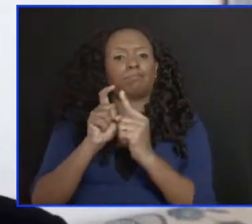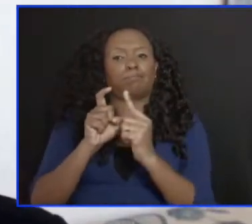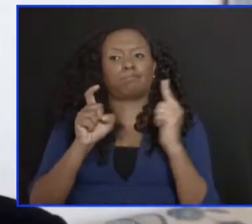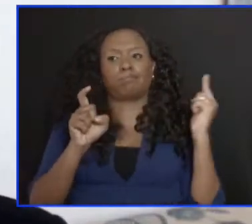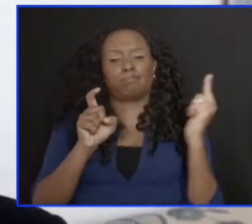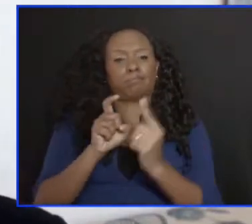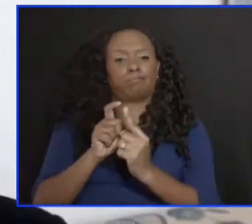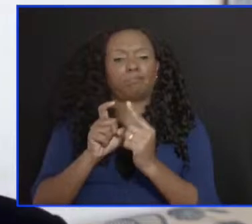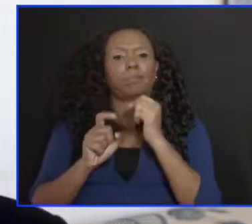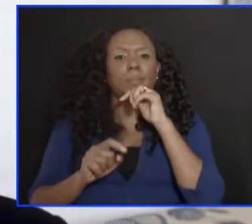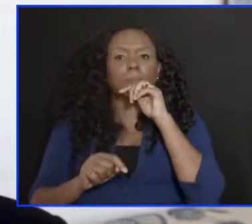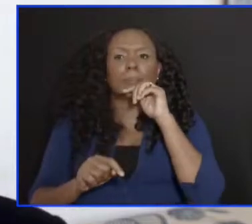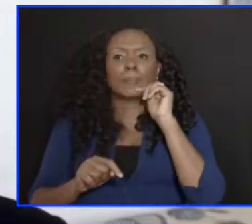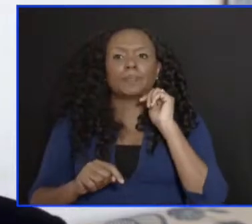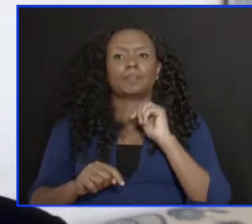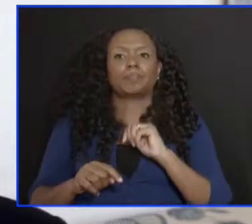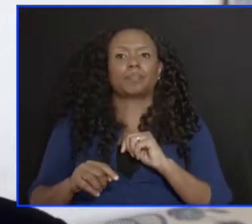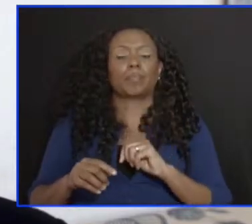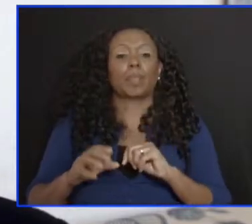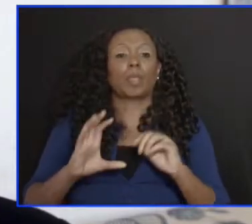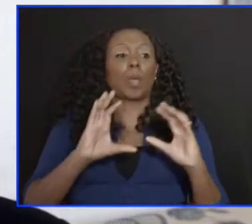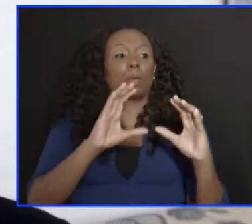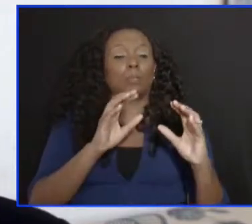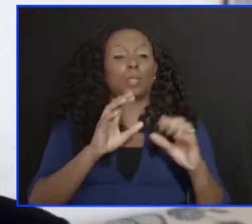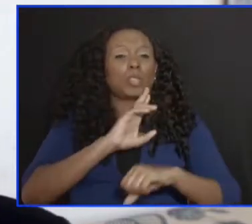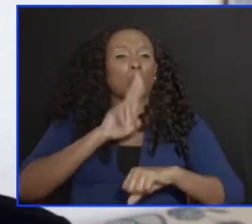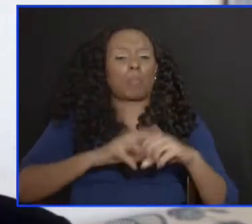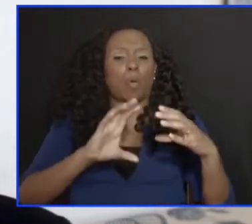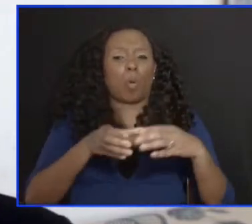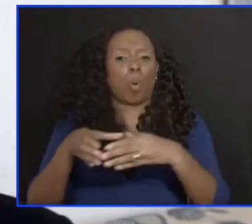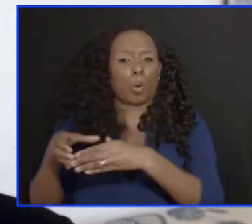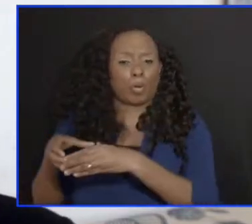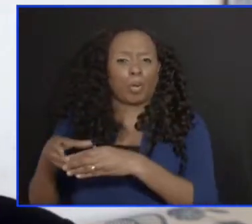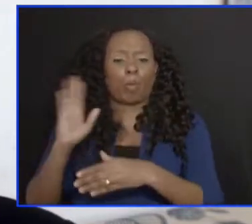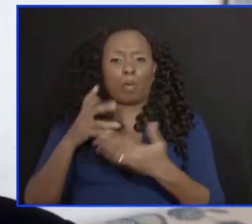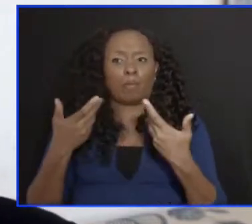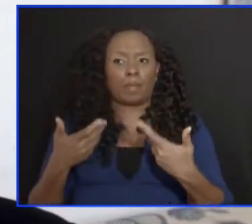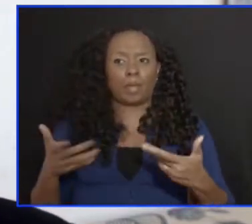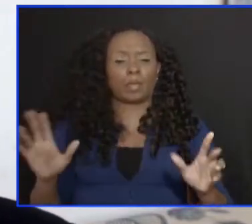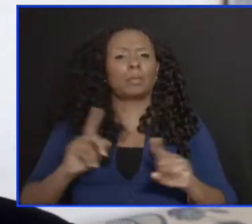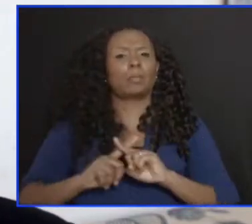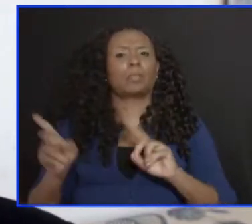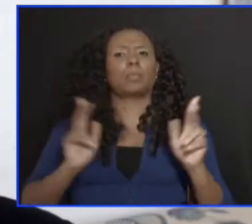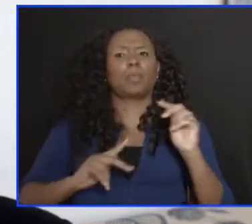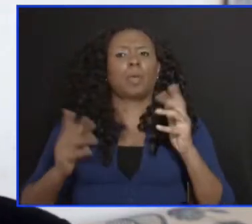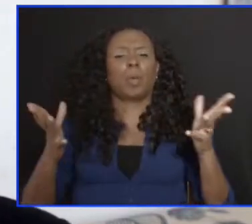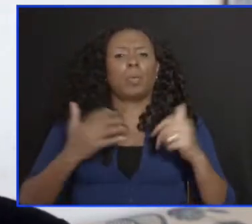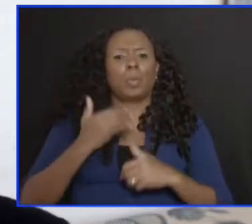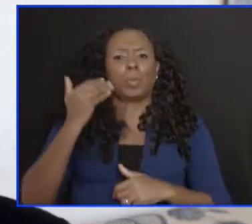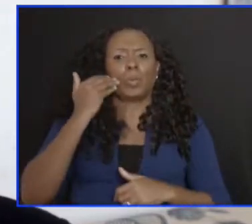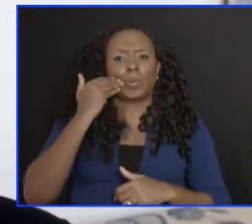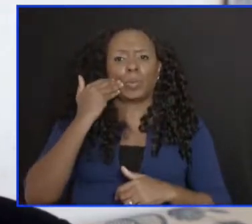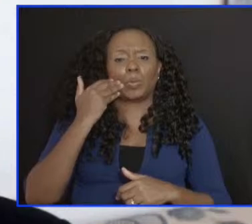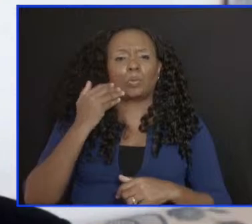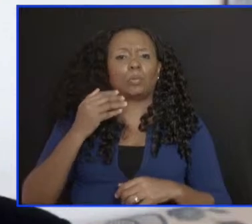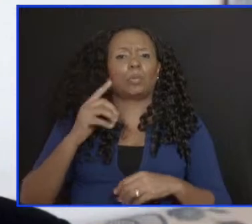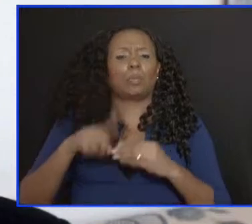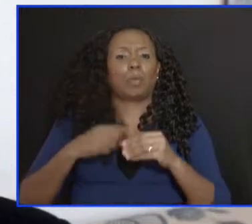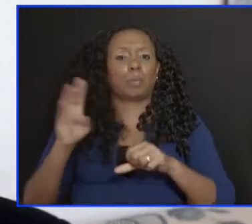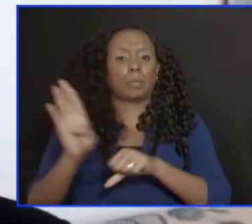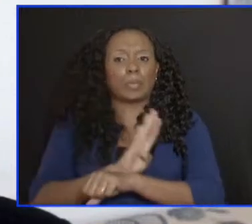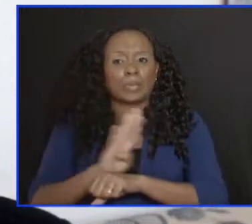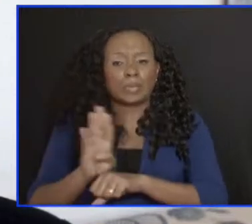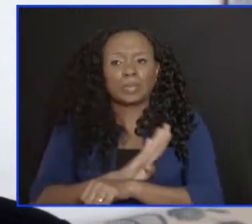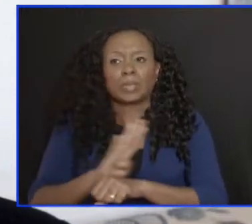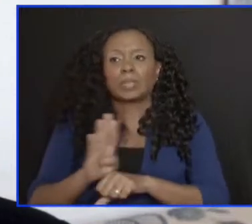quarantine, these people are asking questions about the continuation of the practice by businesses